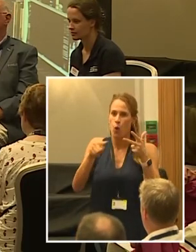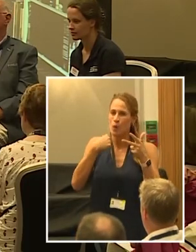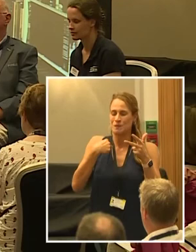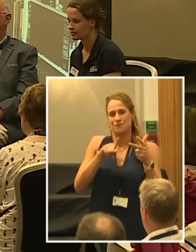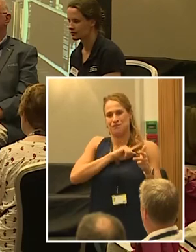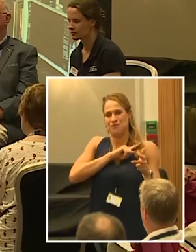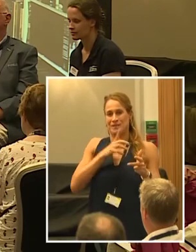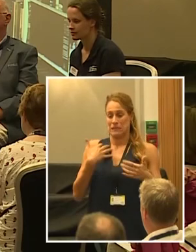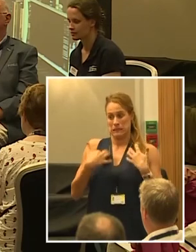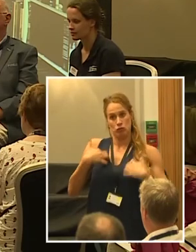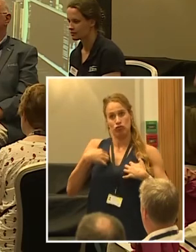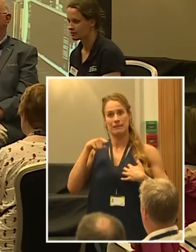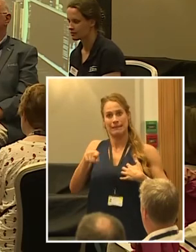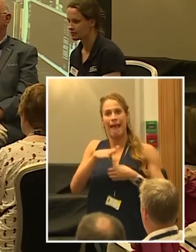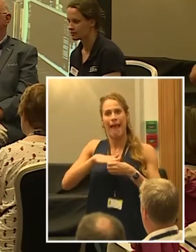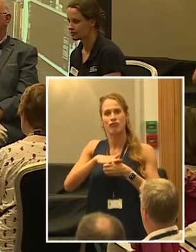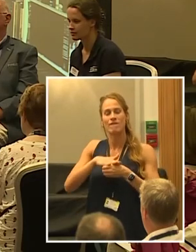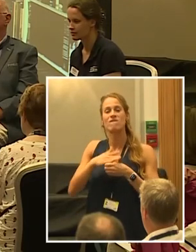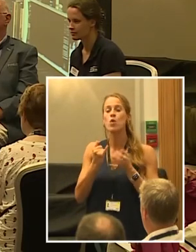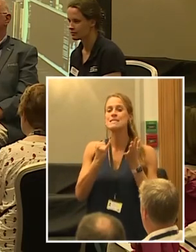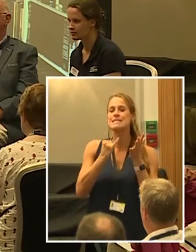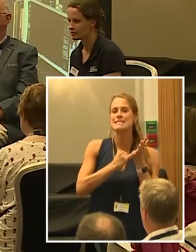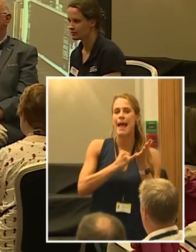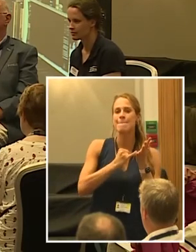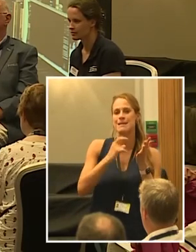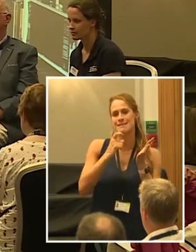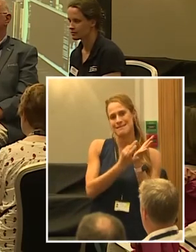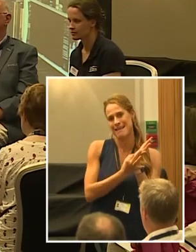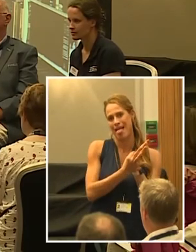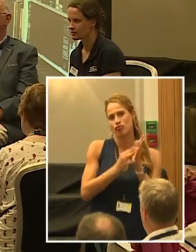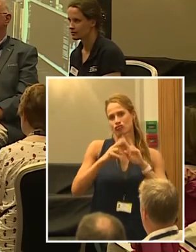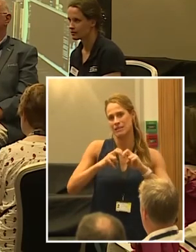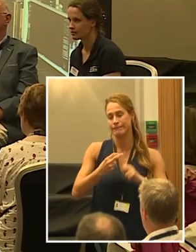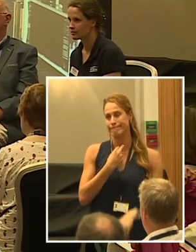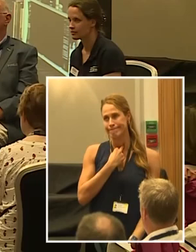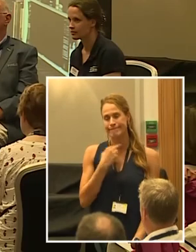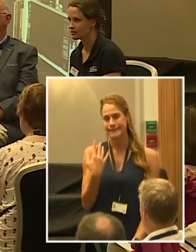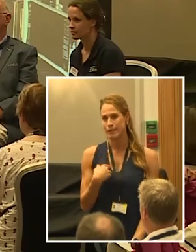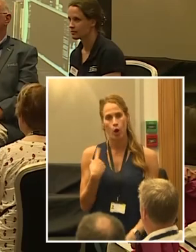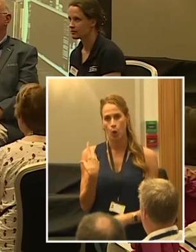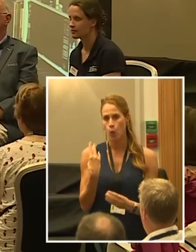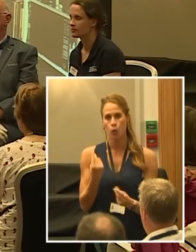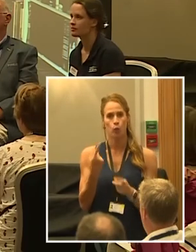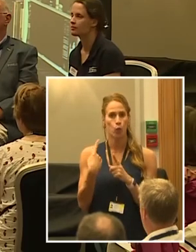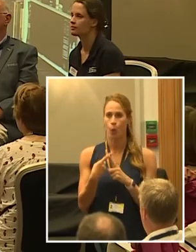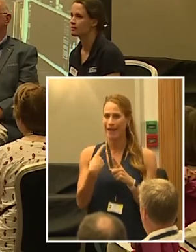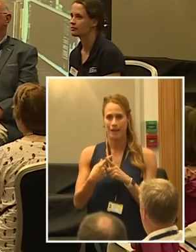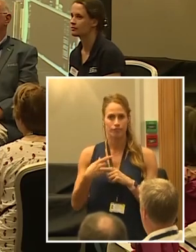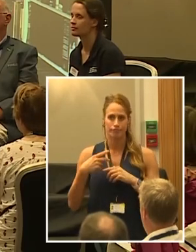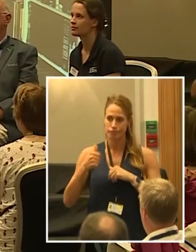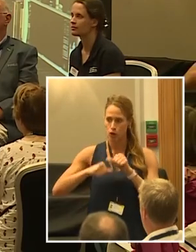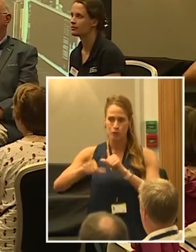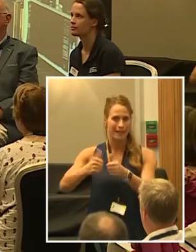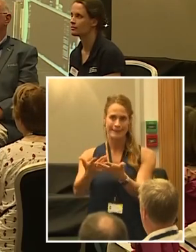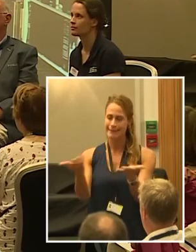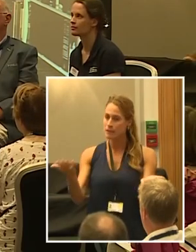stem cell research, which unfortunately at the moment isn't moving as quickly as we would like. There's some great work going on in France, but